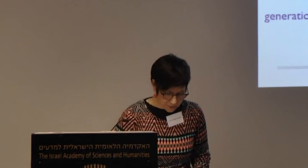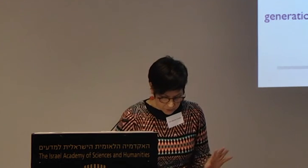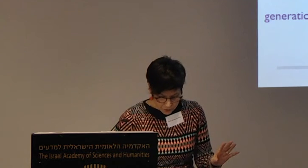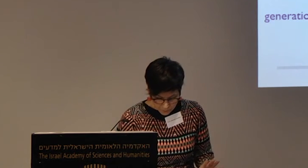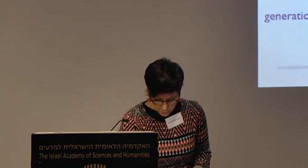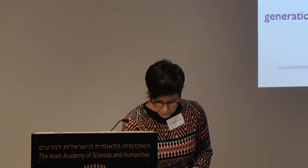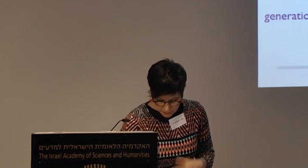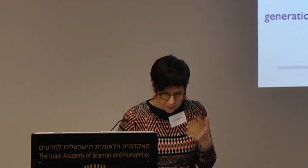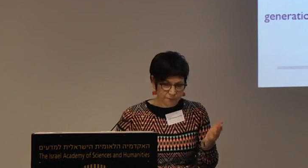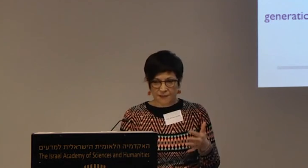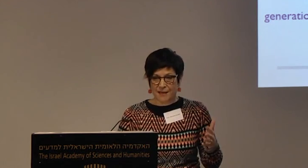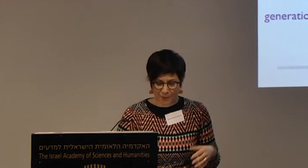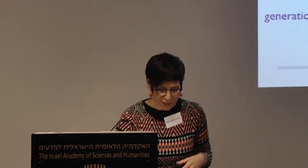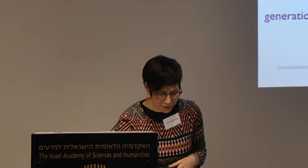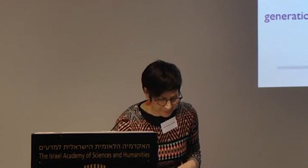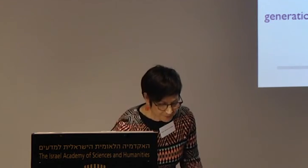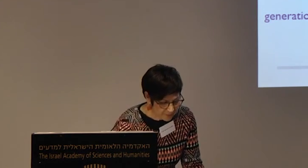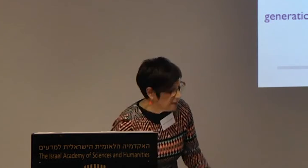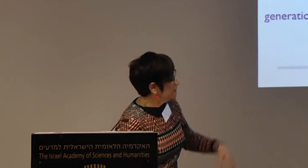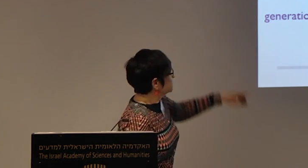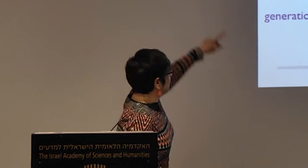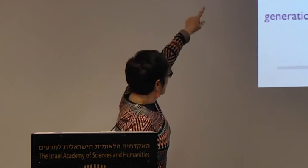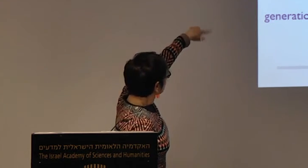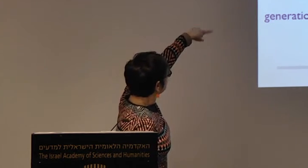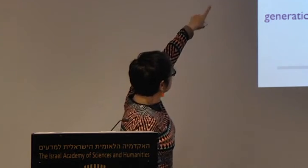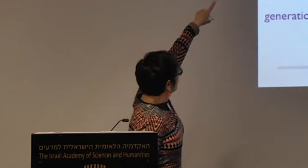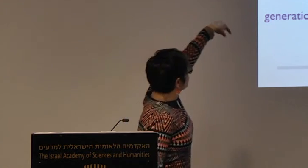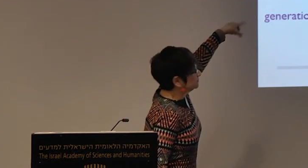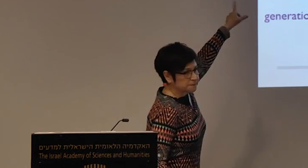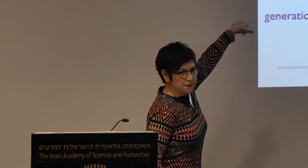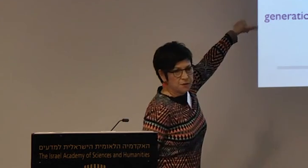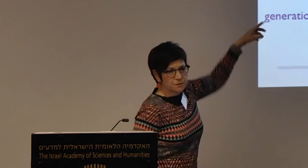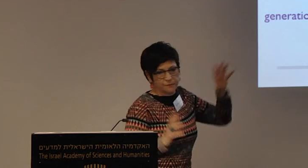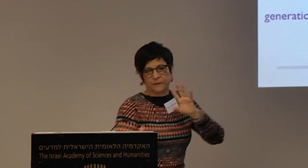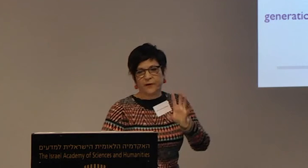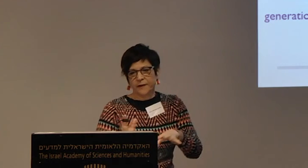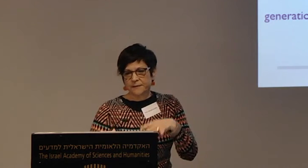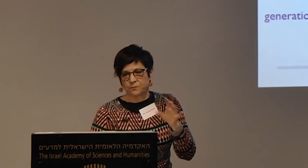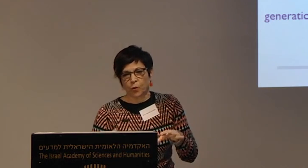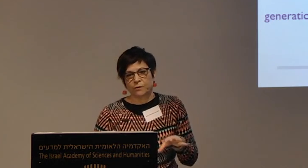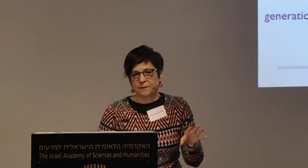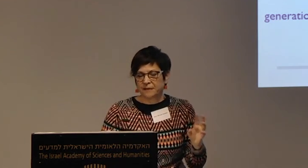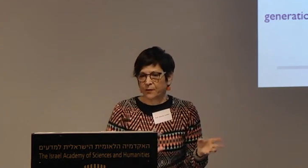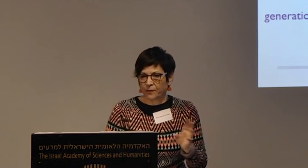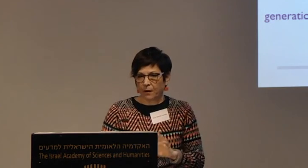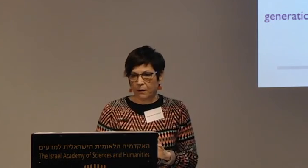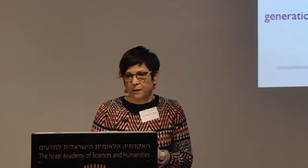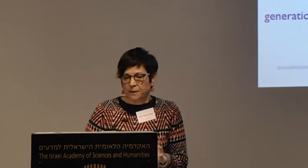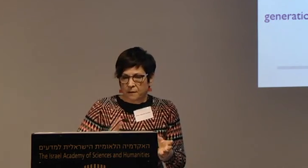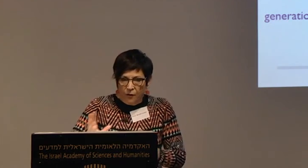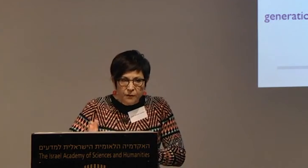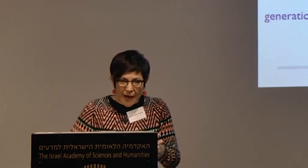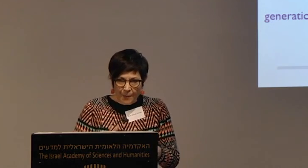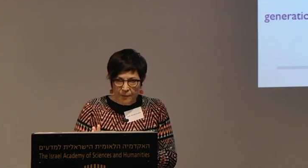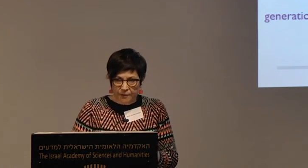in order to avoid contamination. So all of these guys use various words and some of them are